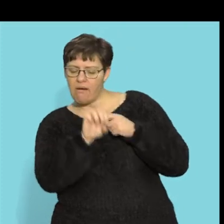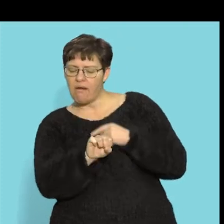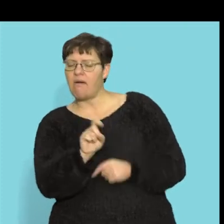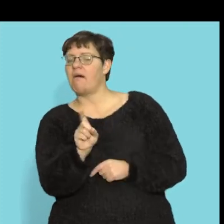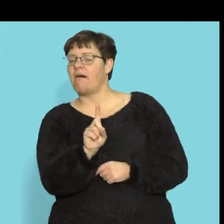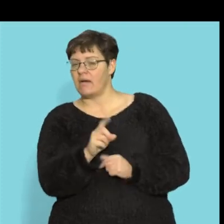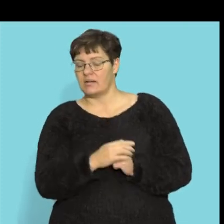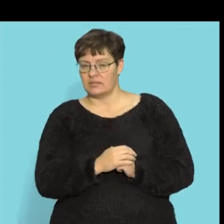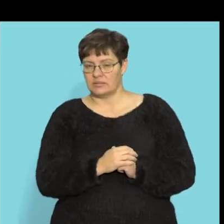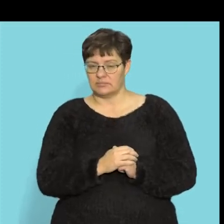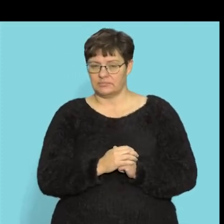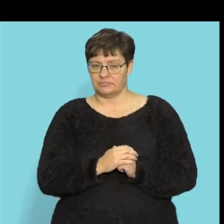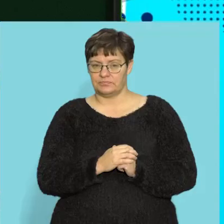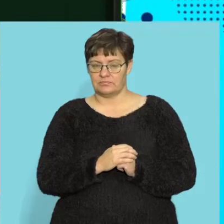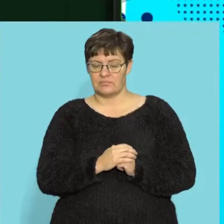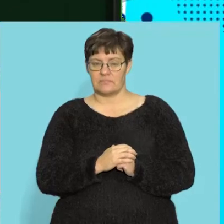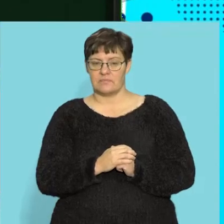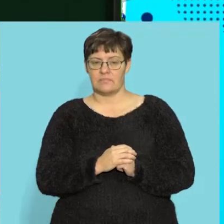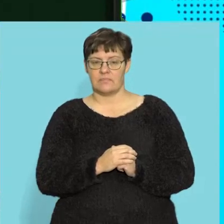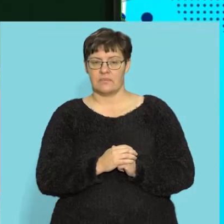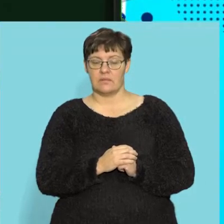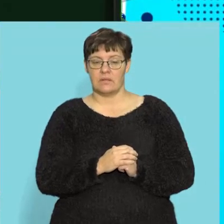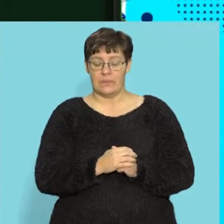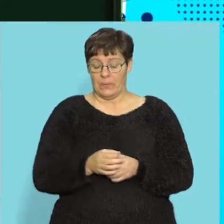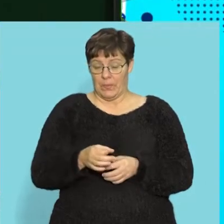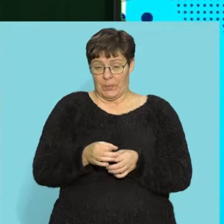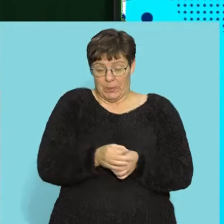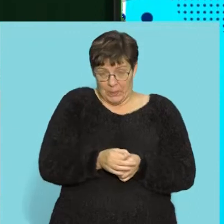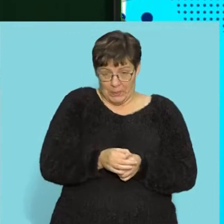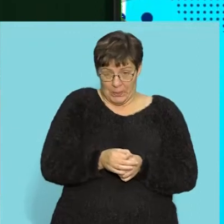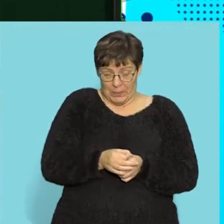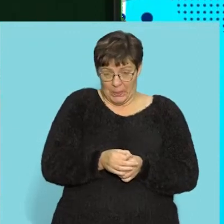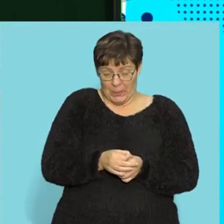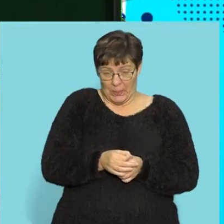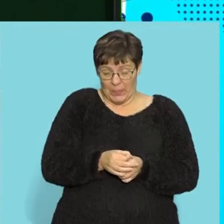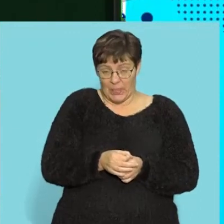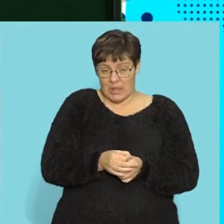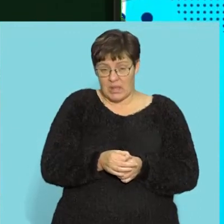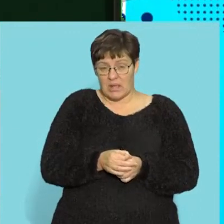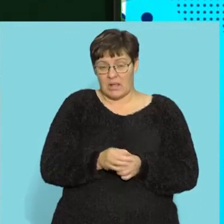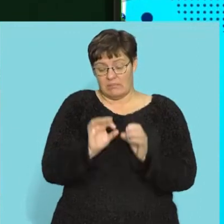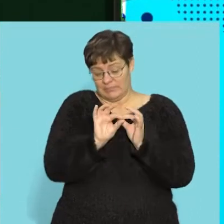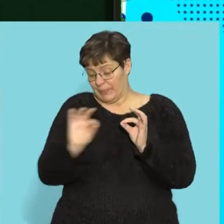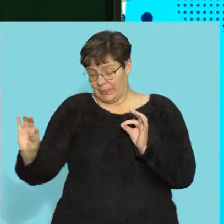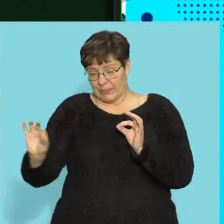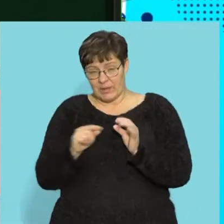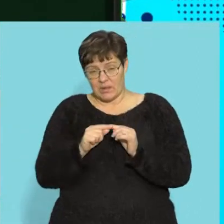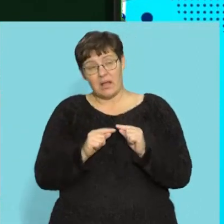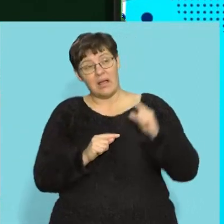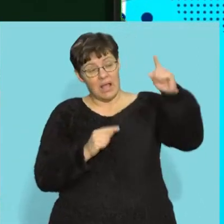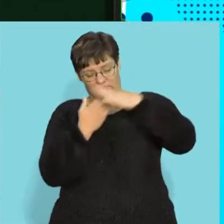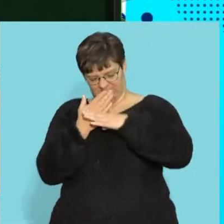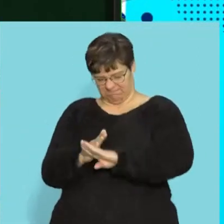pick up, or the trend or the pattern that we get from the data, is that when there is a smaller cross-sectional area of a conductor or